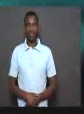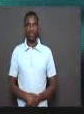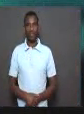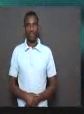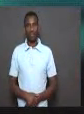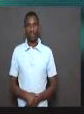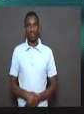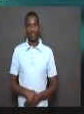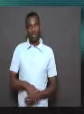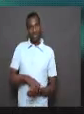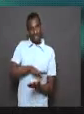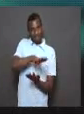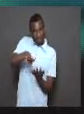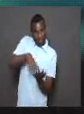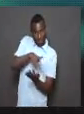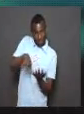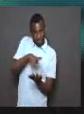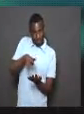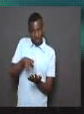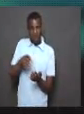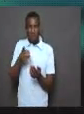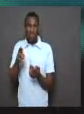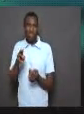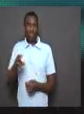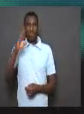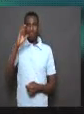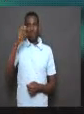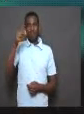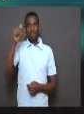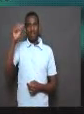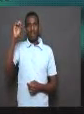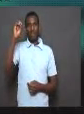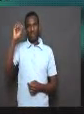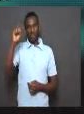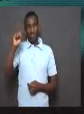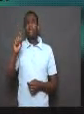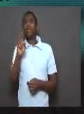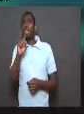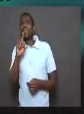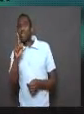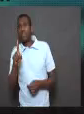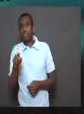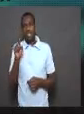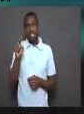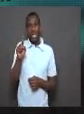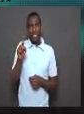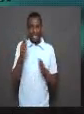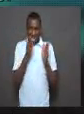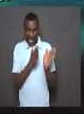Disorder, or chaos, is defined as a lack of order or